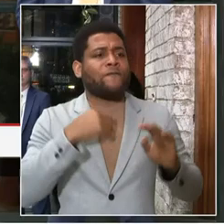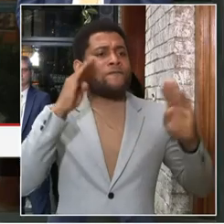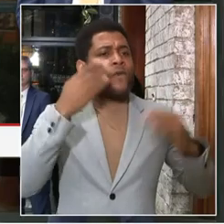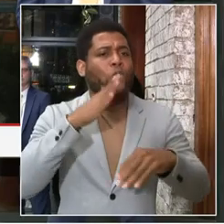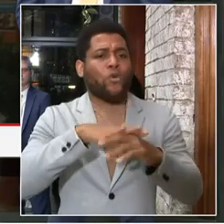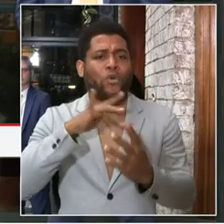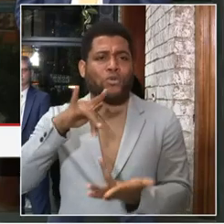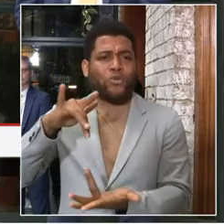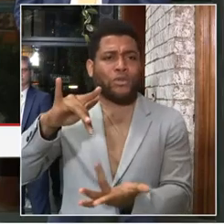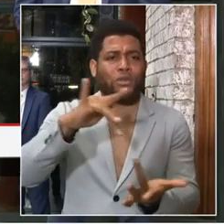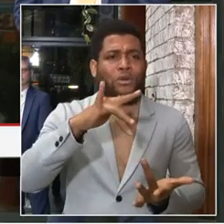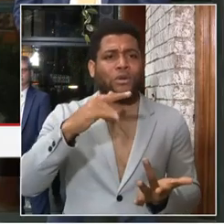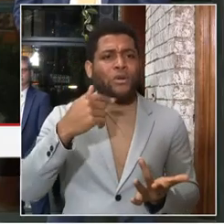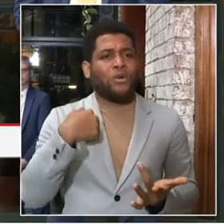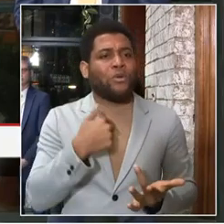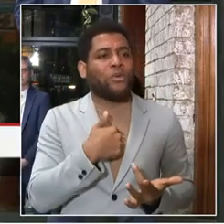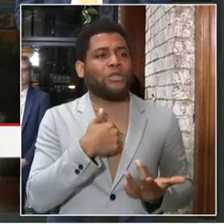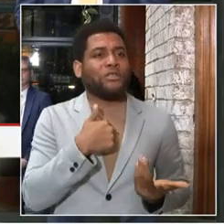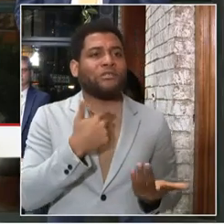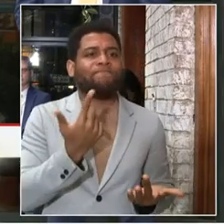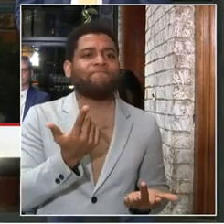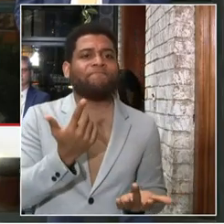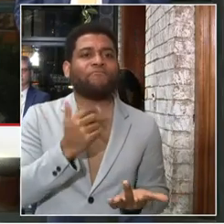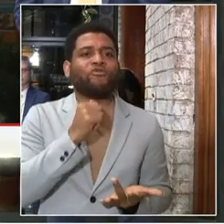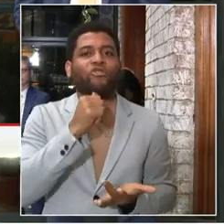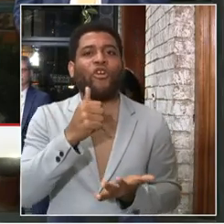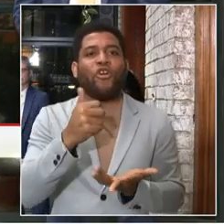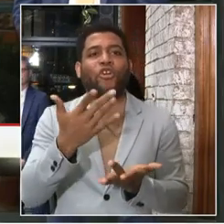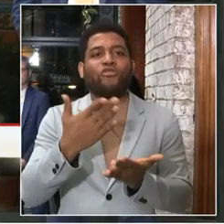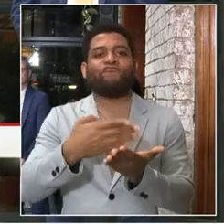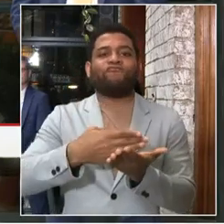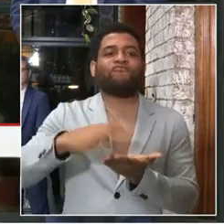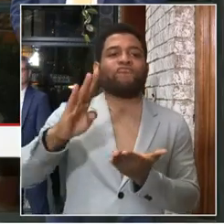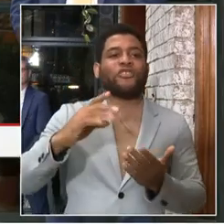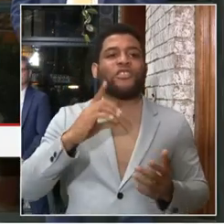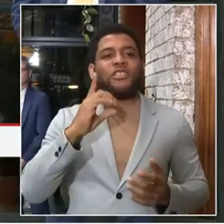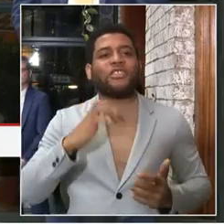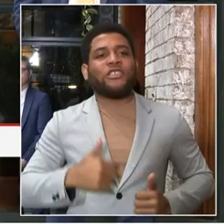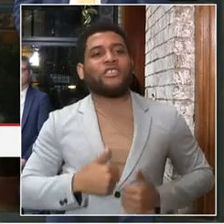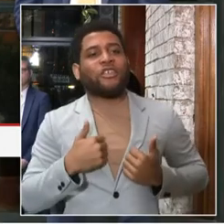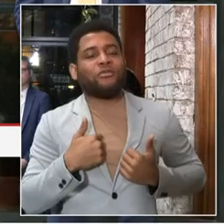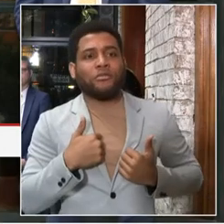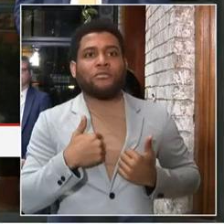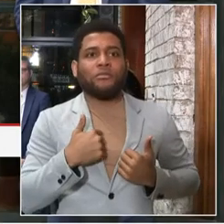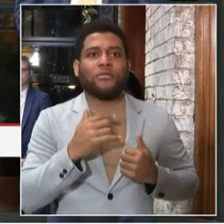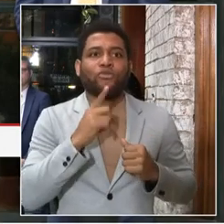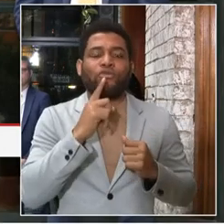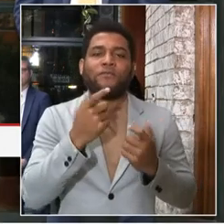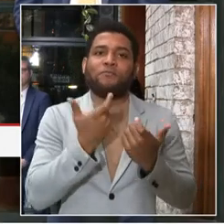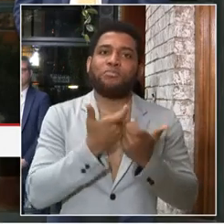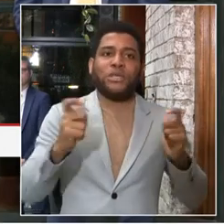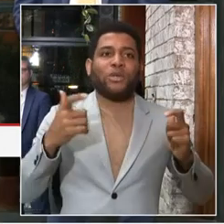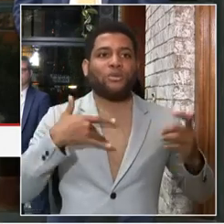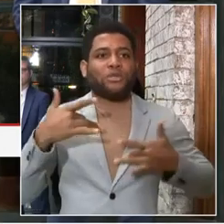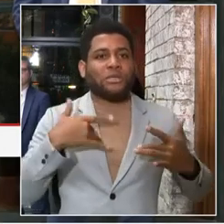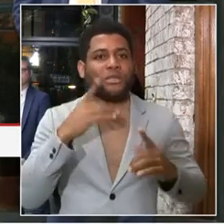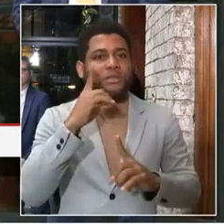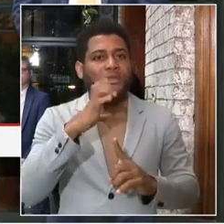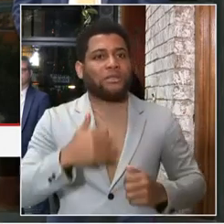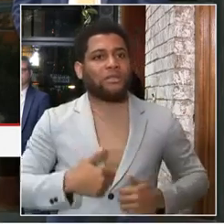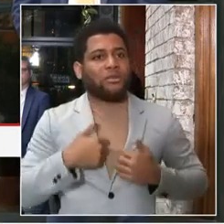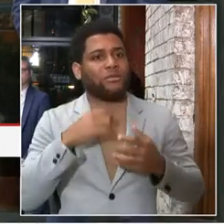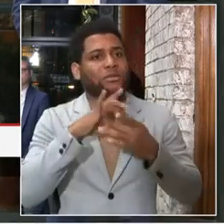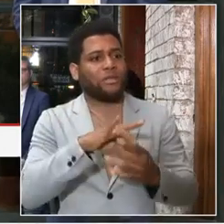really leaving DC residents behind, because it is a very, very big concern among DC residents, particularly those who